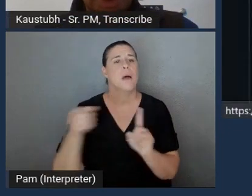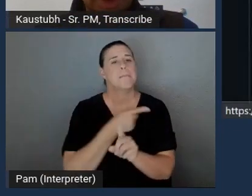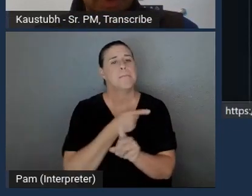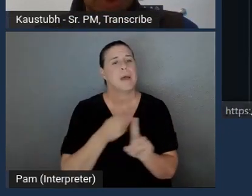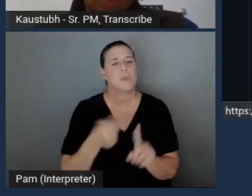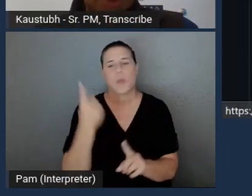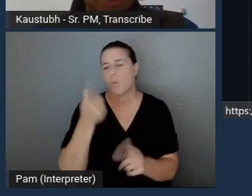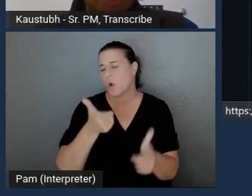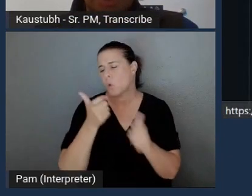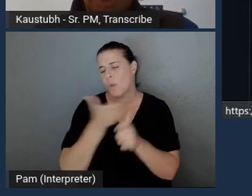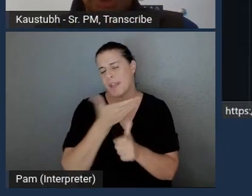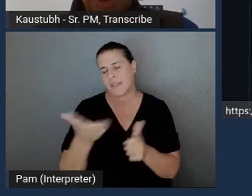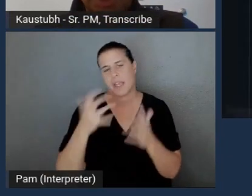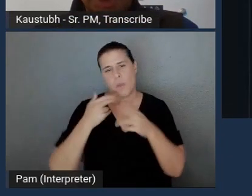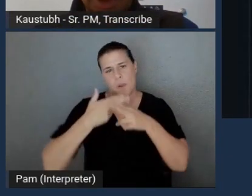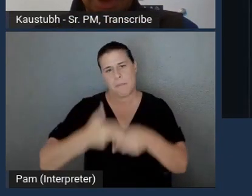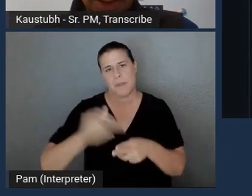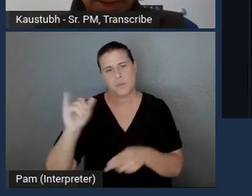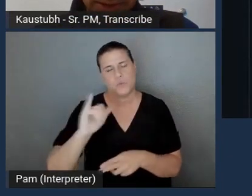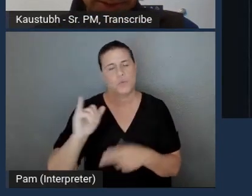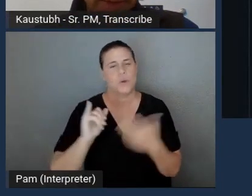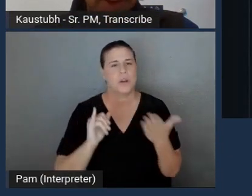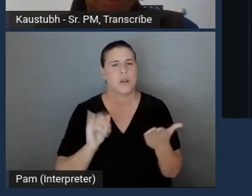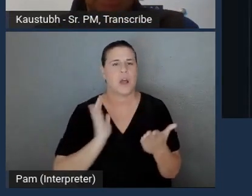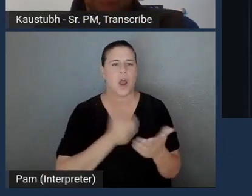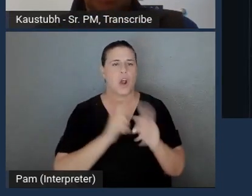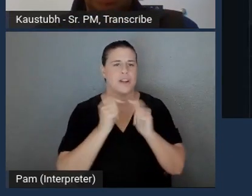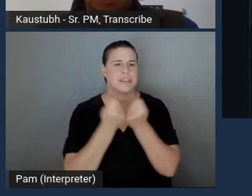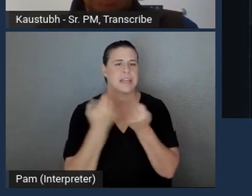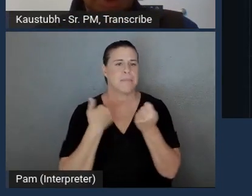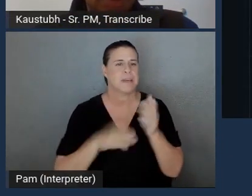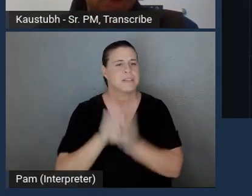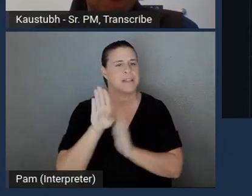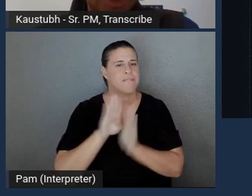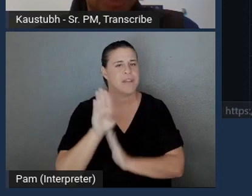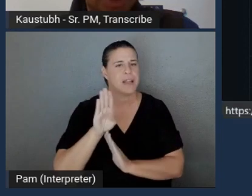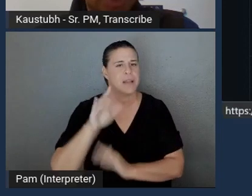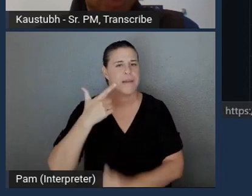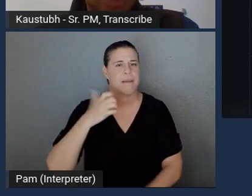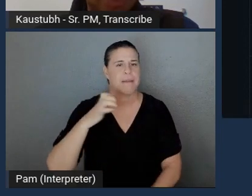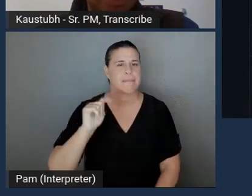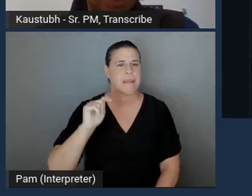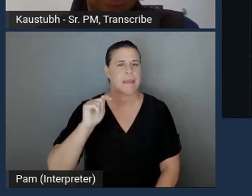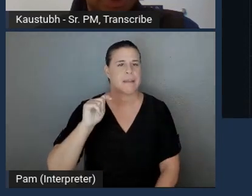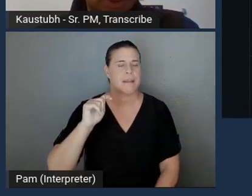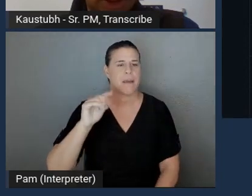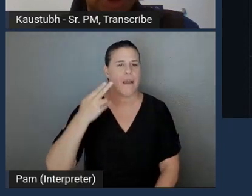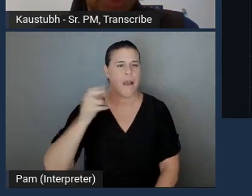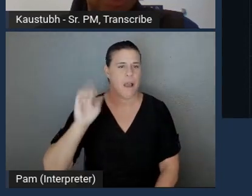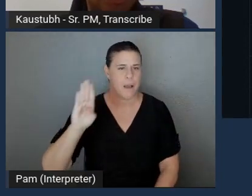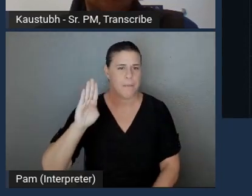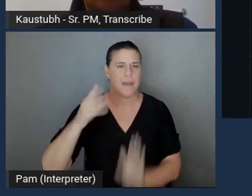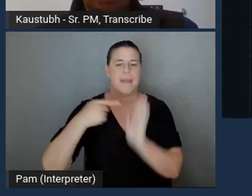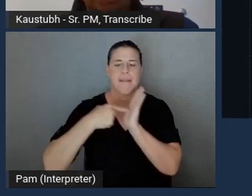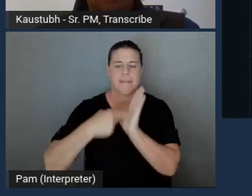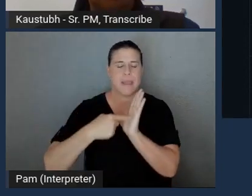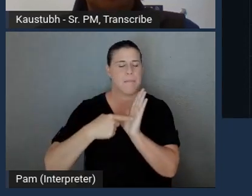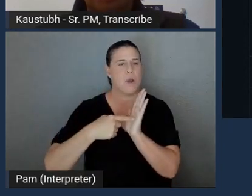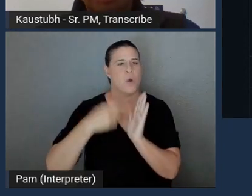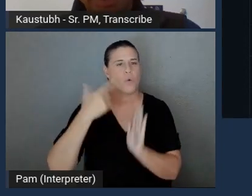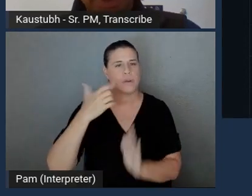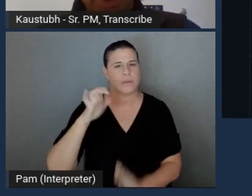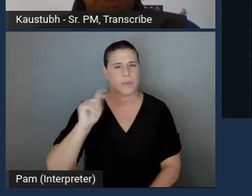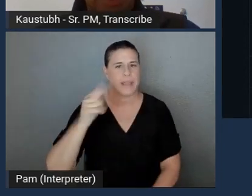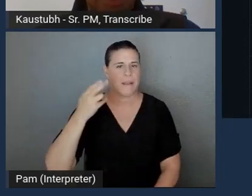quick thing that I wanted to point out here is our team has developed this GitHub demo that you can go ahead and test as well. So if you really want